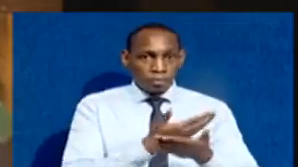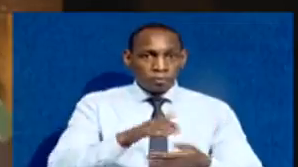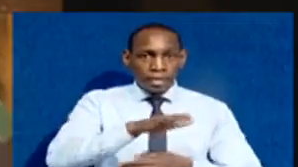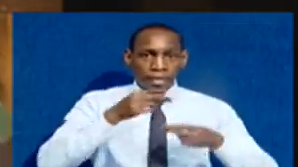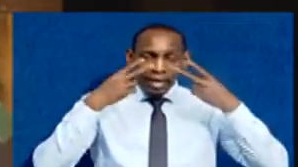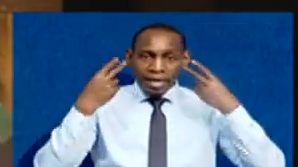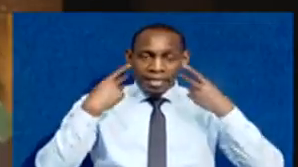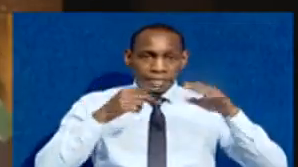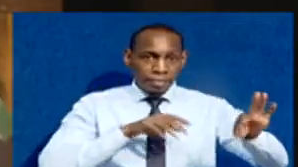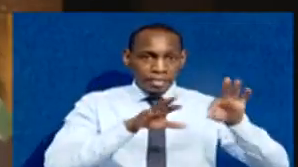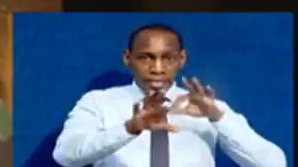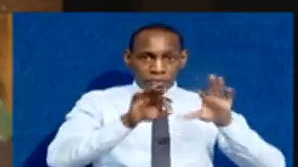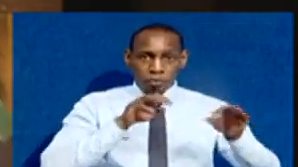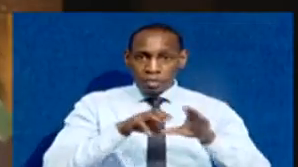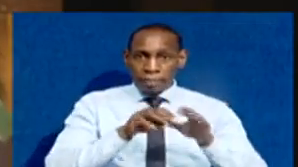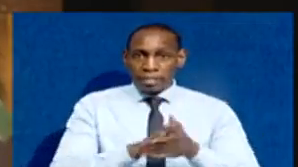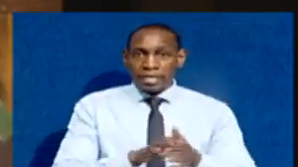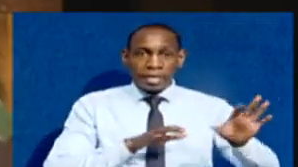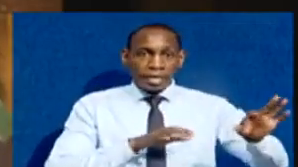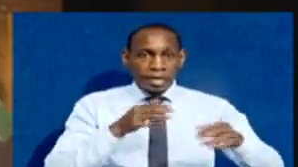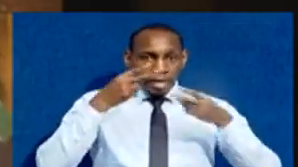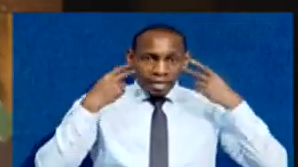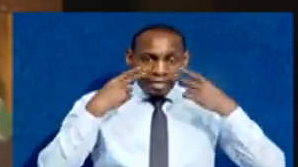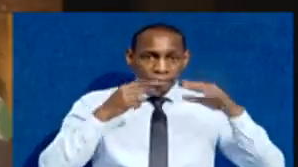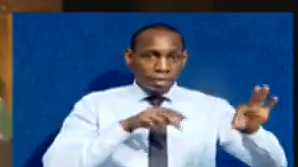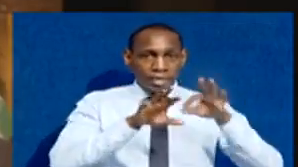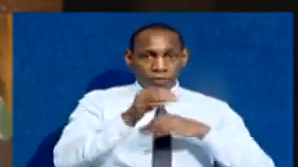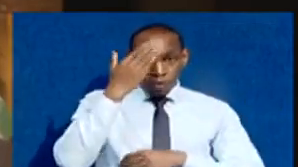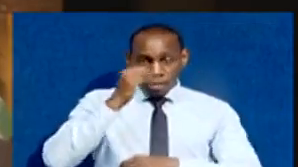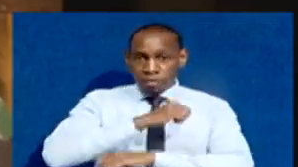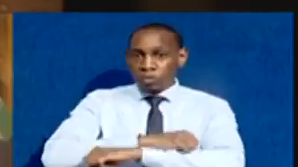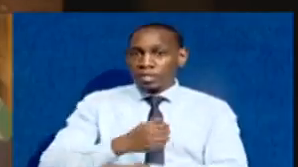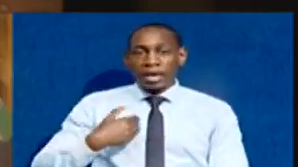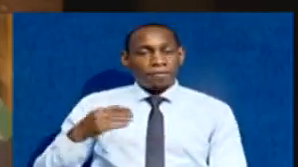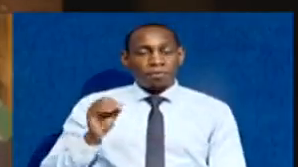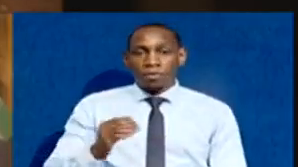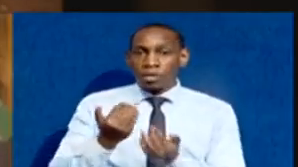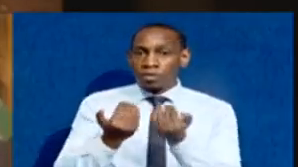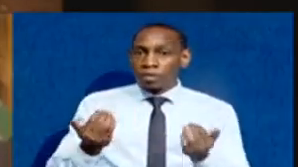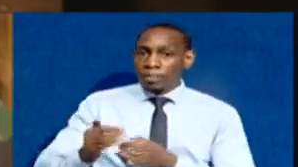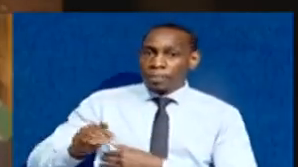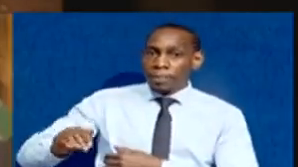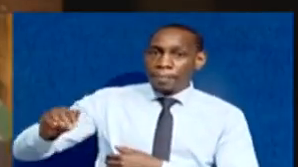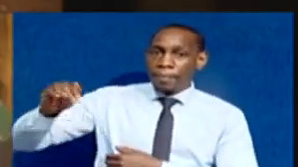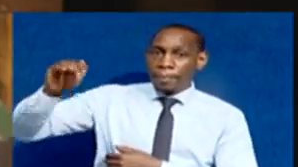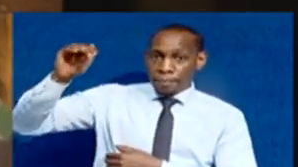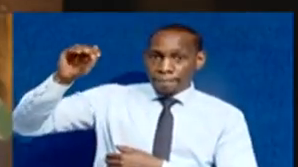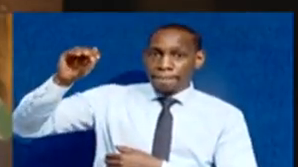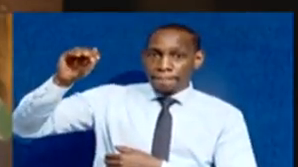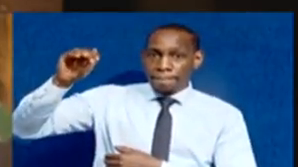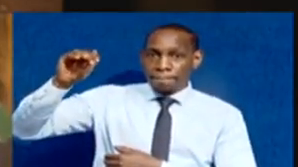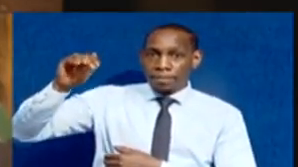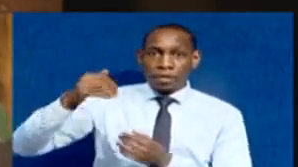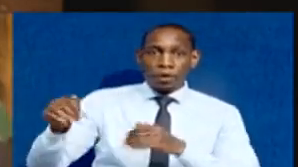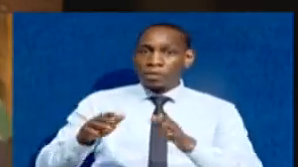the Al-Shabaab is recruiting. Mm. It is recruiting because there are no schools there. So children grow,